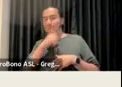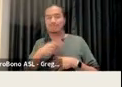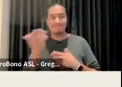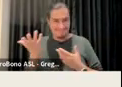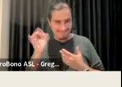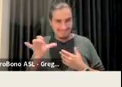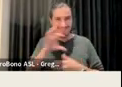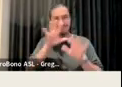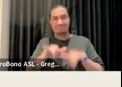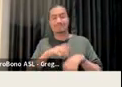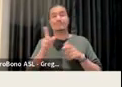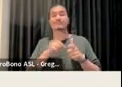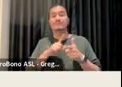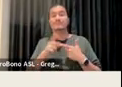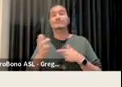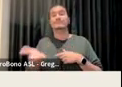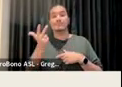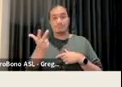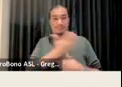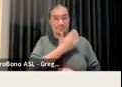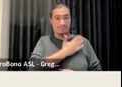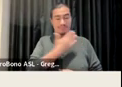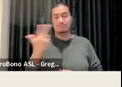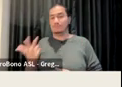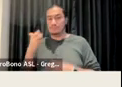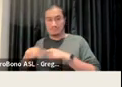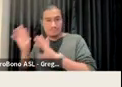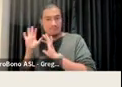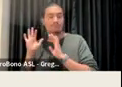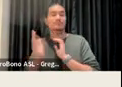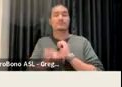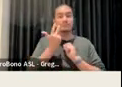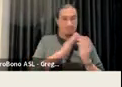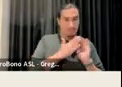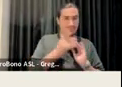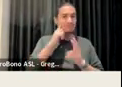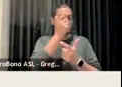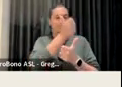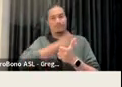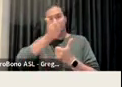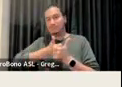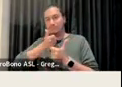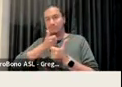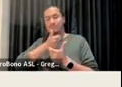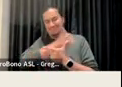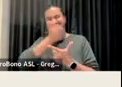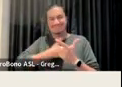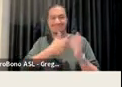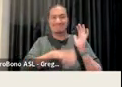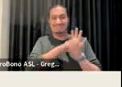also do the three joys, three sacrifices, and three communities exercise that you did for yourself for each of your characters. What are these